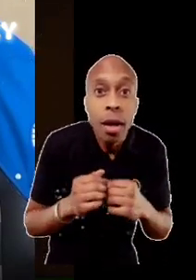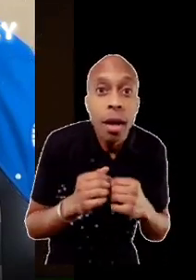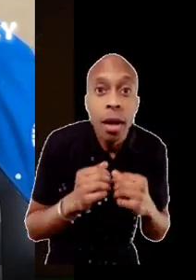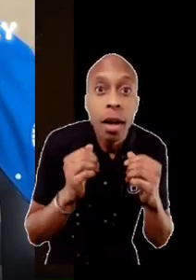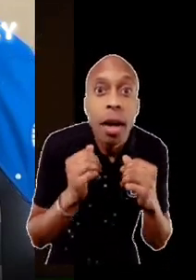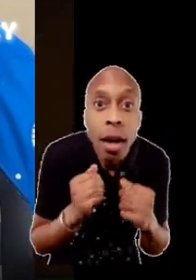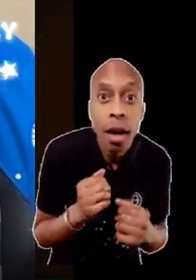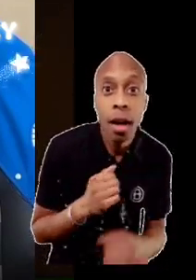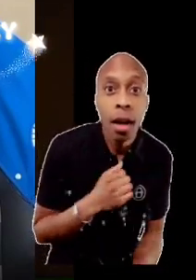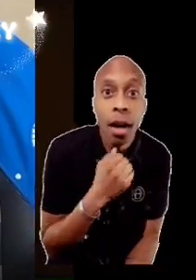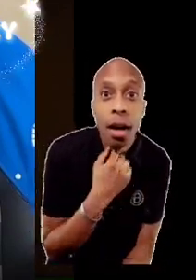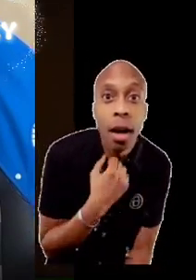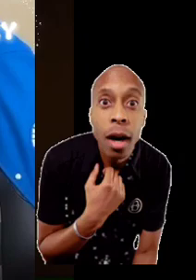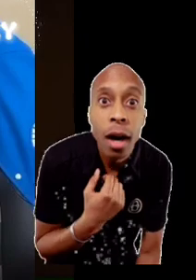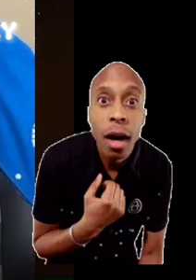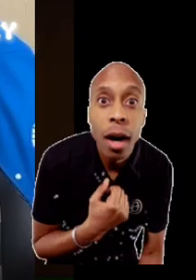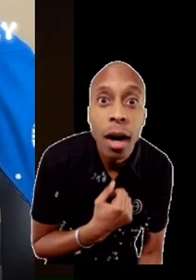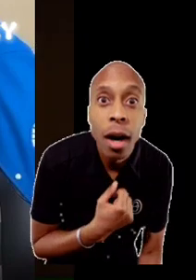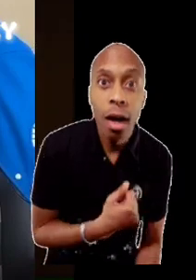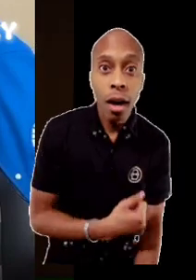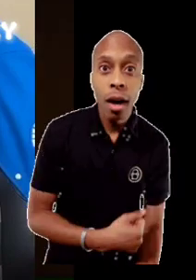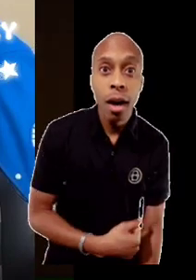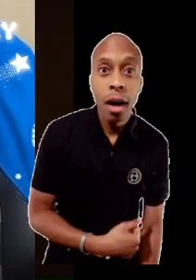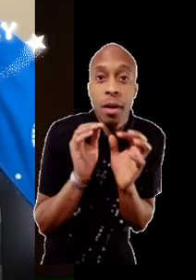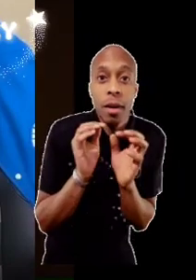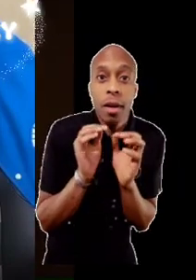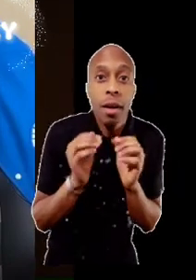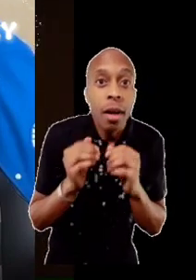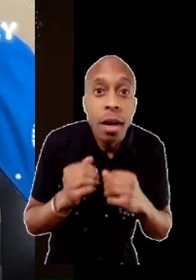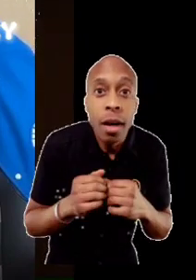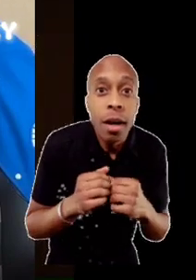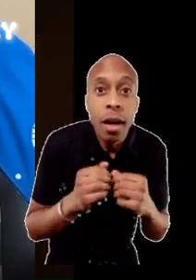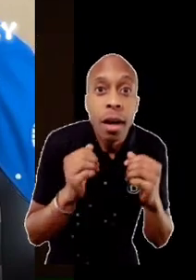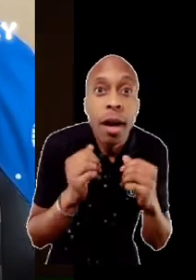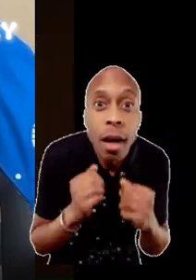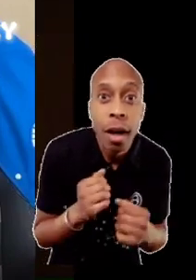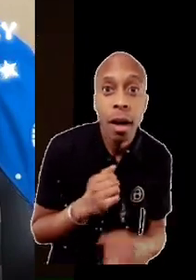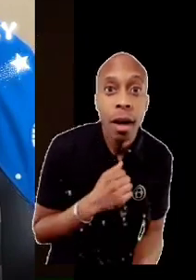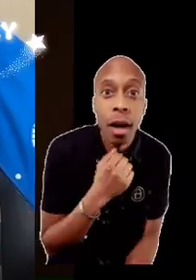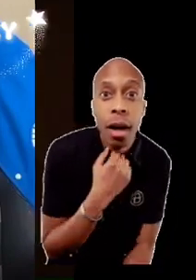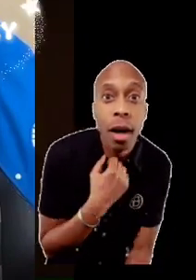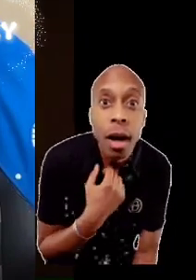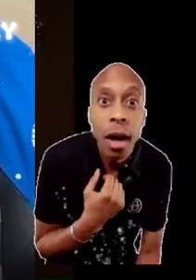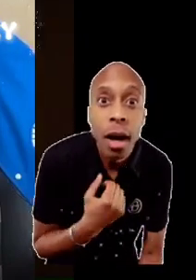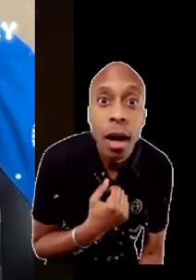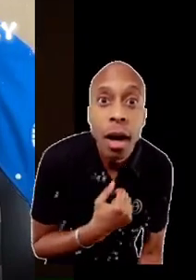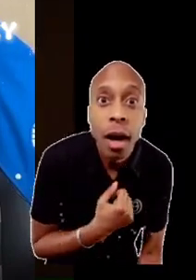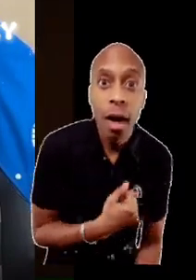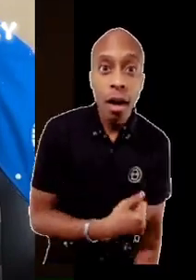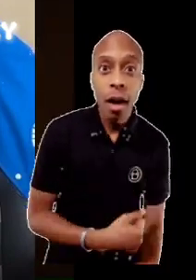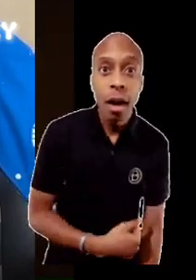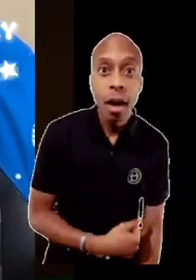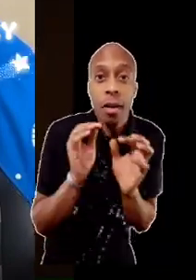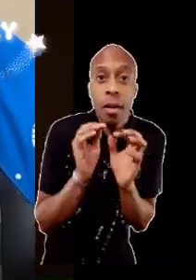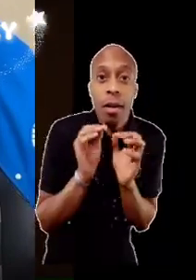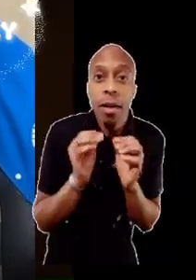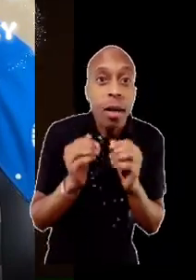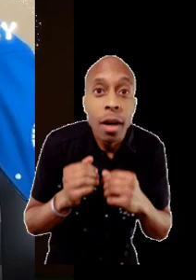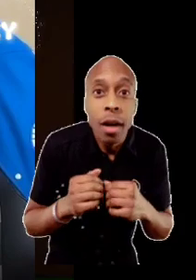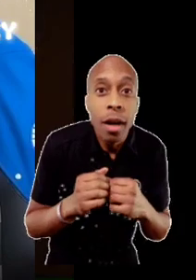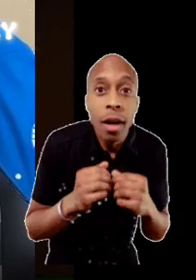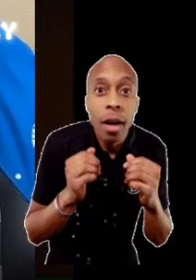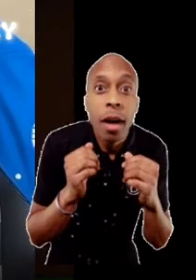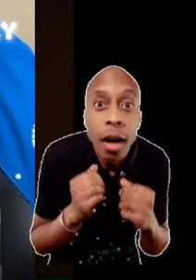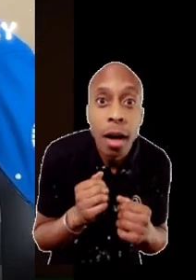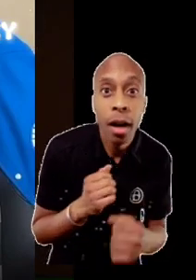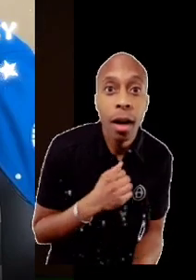come find God. Make them send nothing to you. Because I'm going to tell you something. I would faster to make it to heaven with the